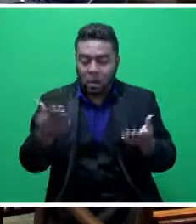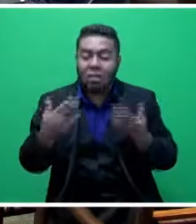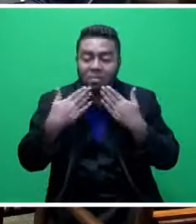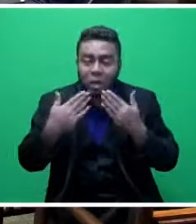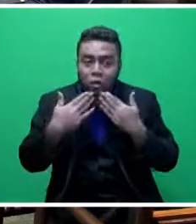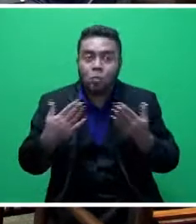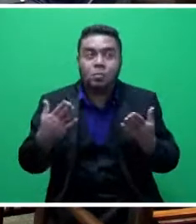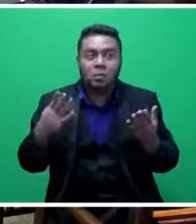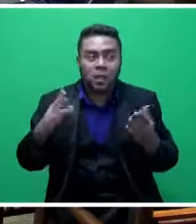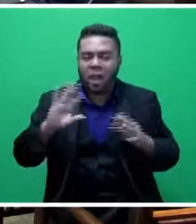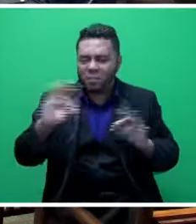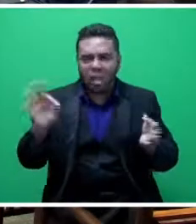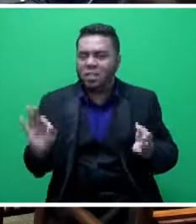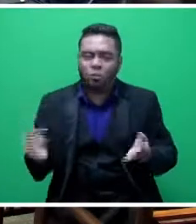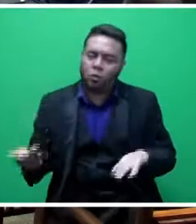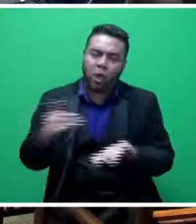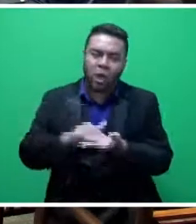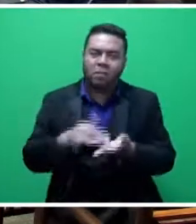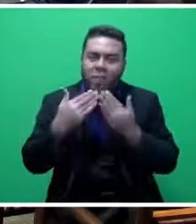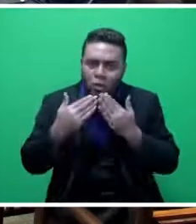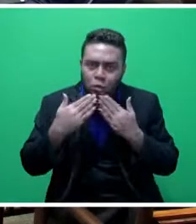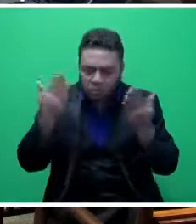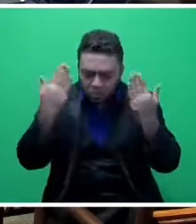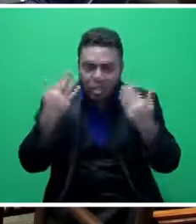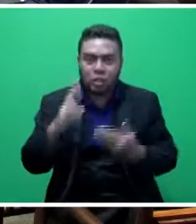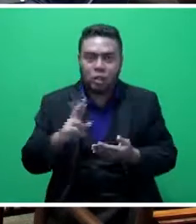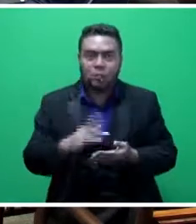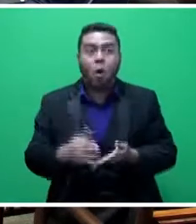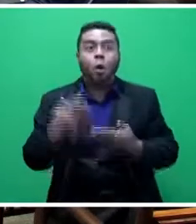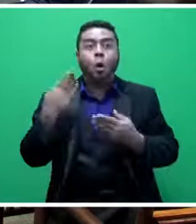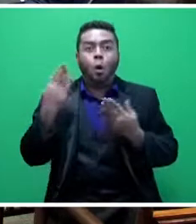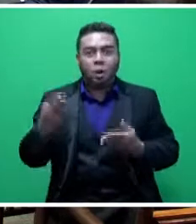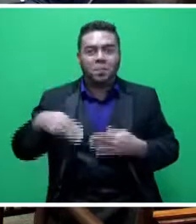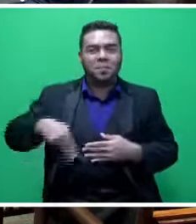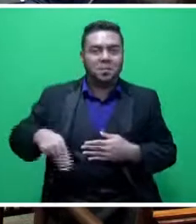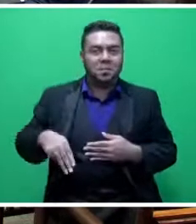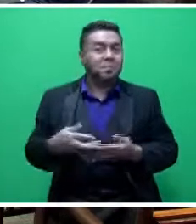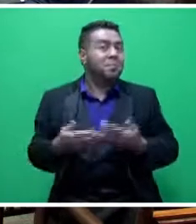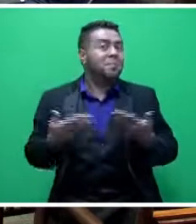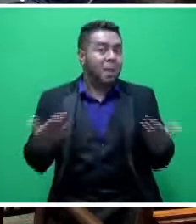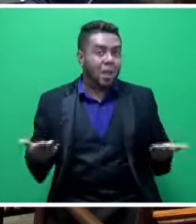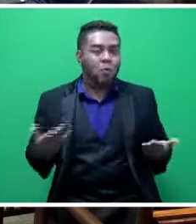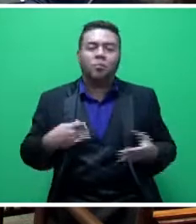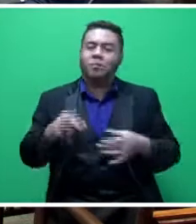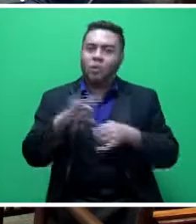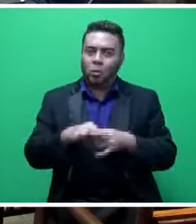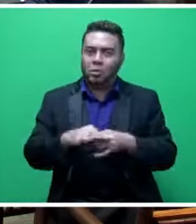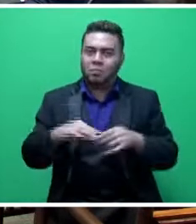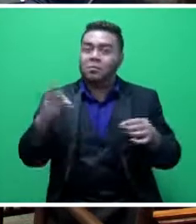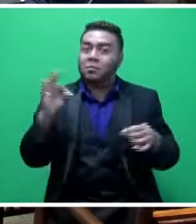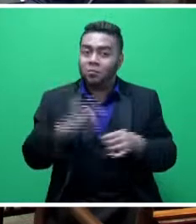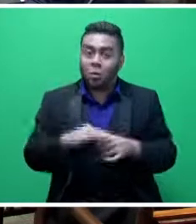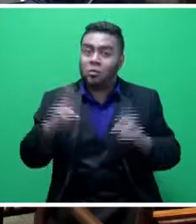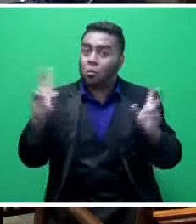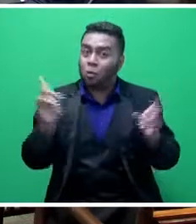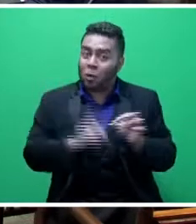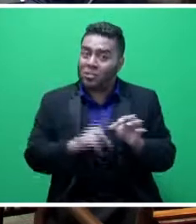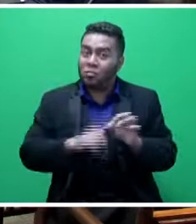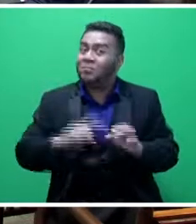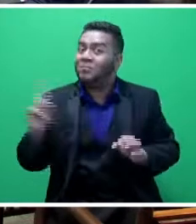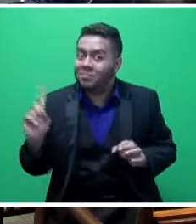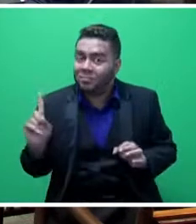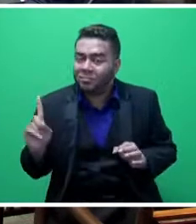you, Mr. Speaker, sir. I have nothing further to add. Thank you. Honourable members, the Parliament will now vote. The question